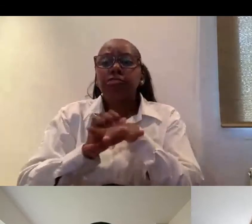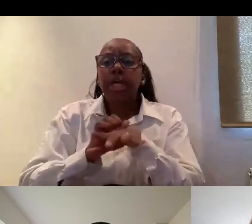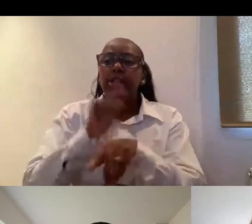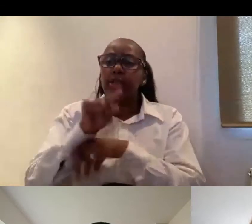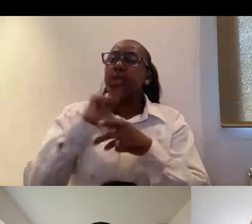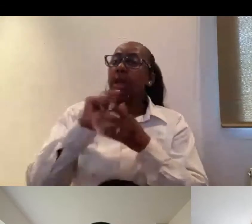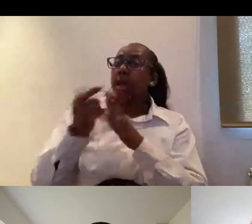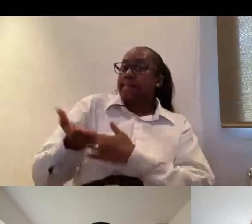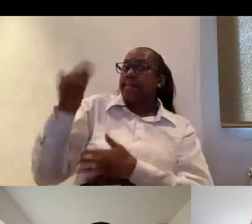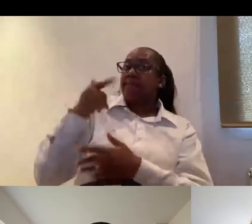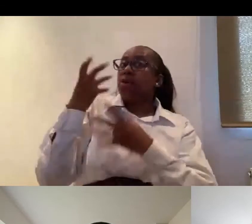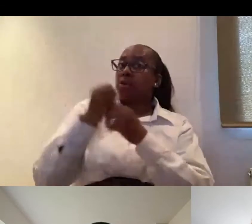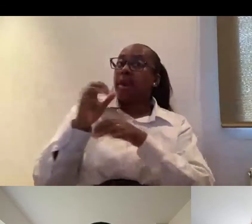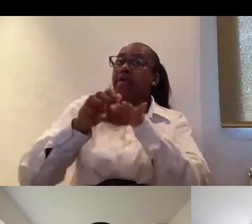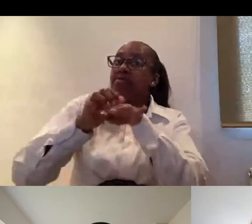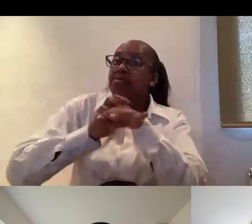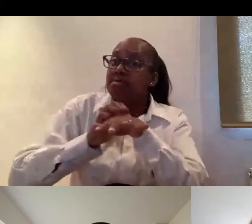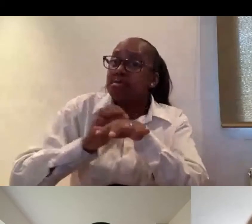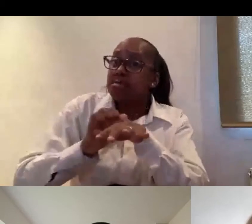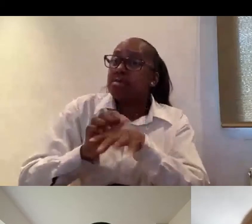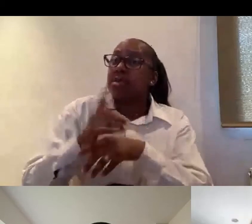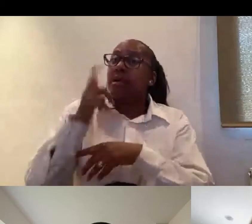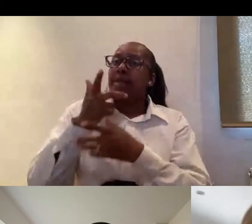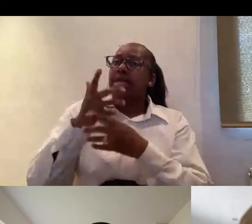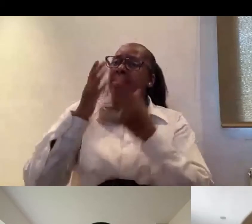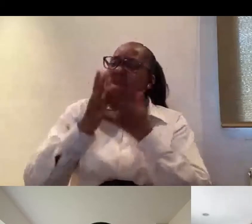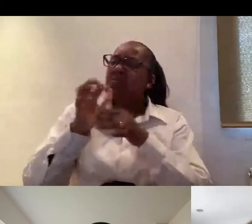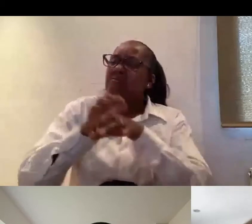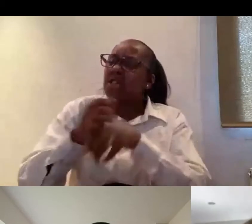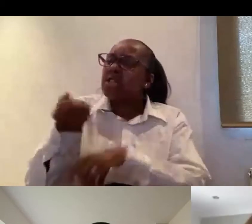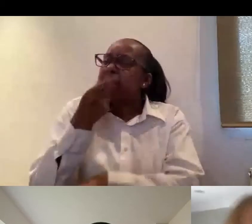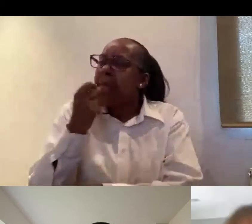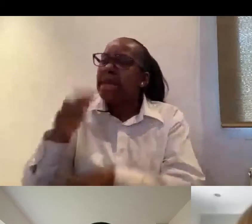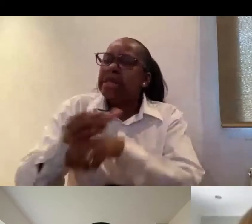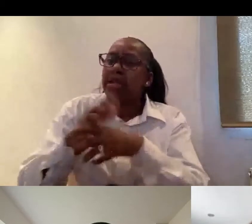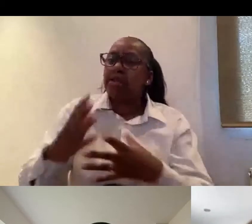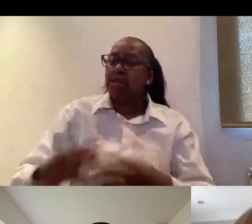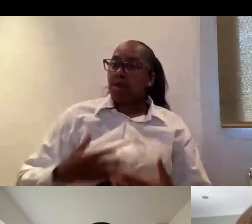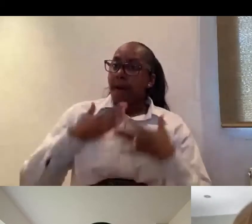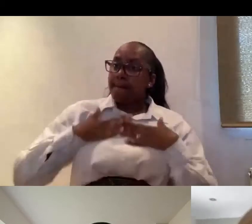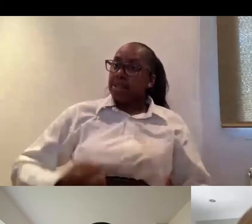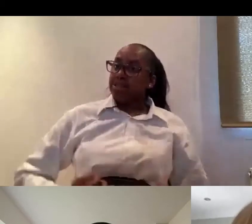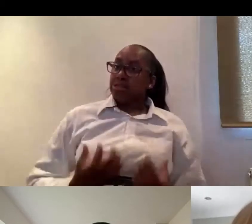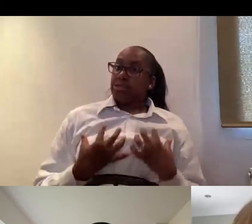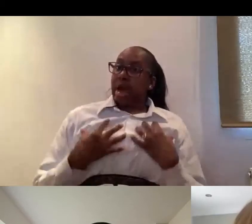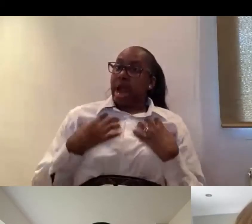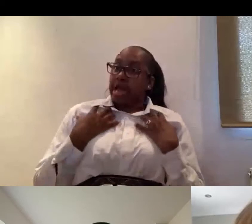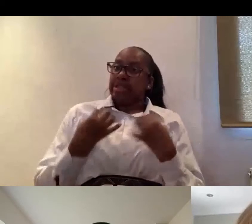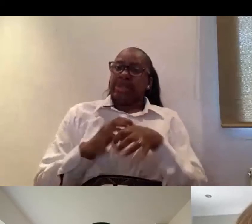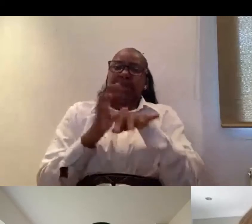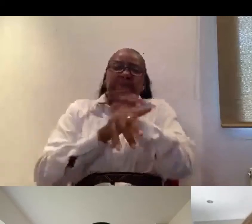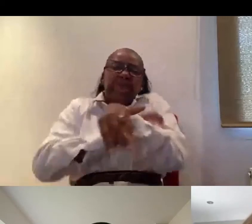had anaphylaxis, so that's severe allergic reaction where you get a rash all over your body that's a raised rash, an